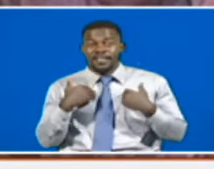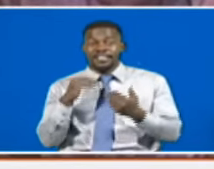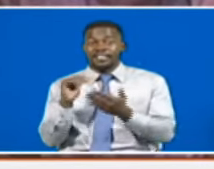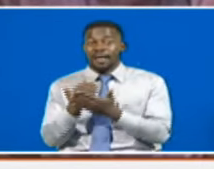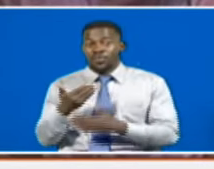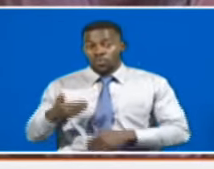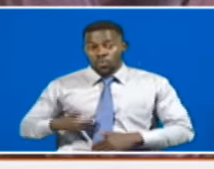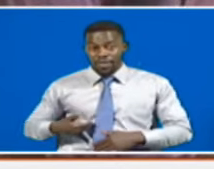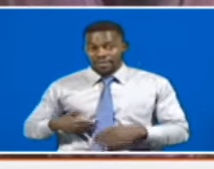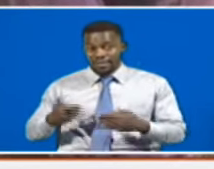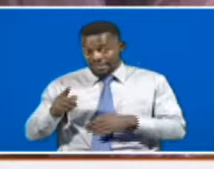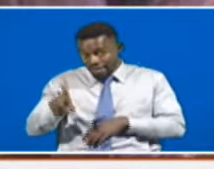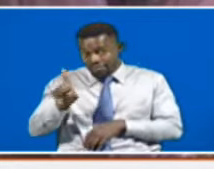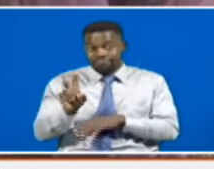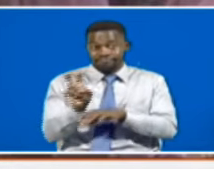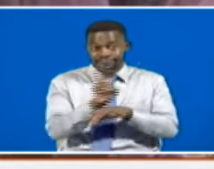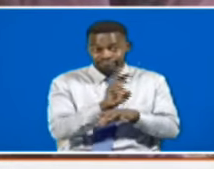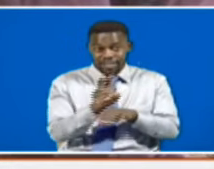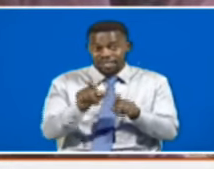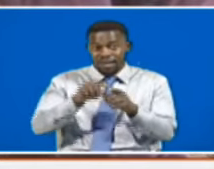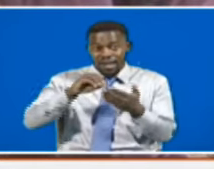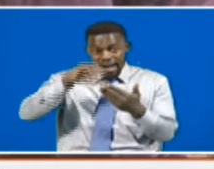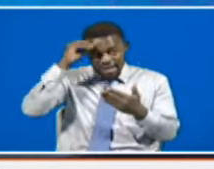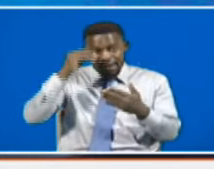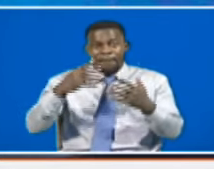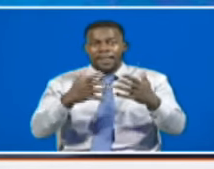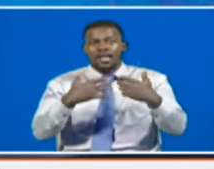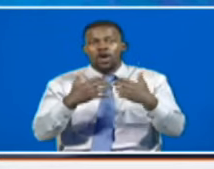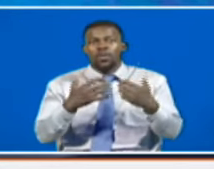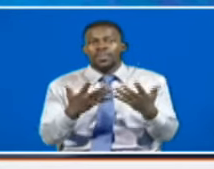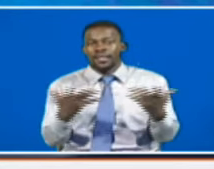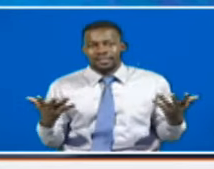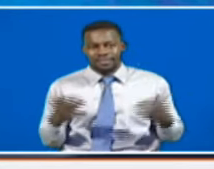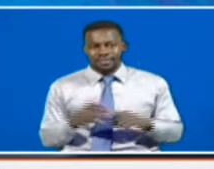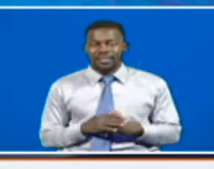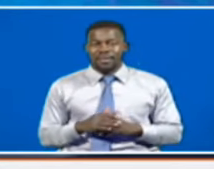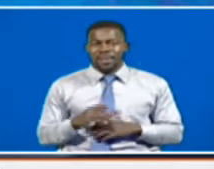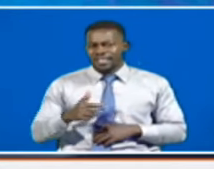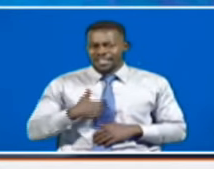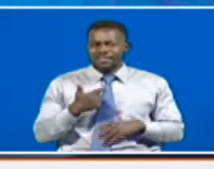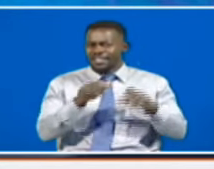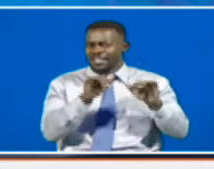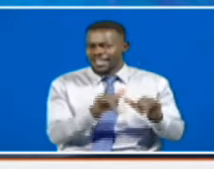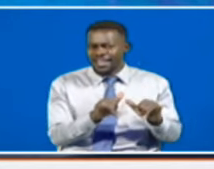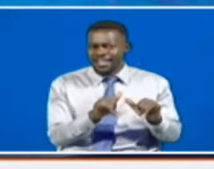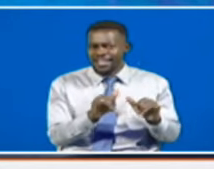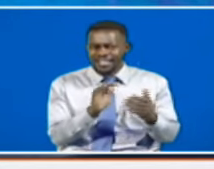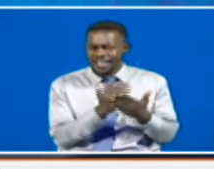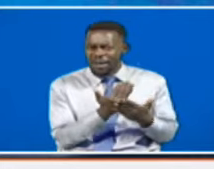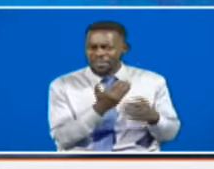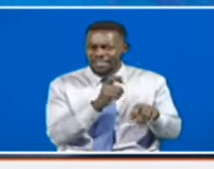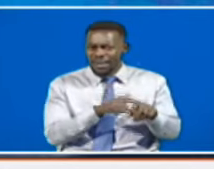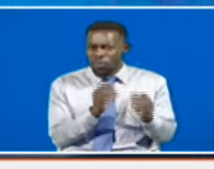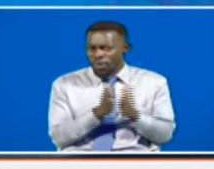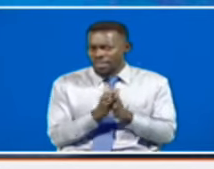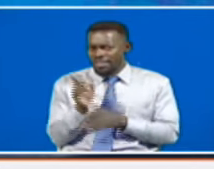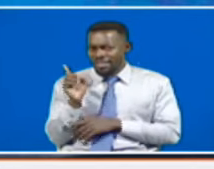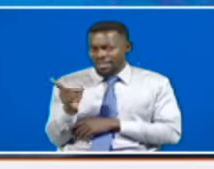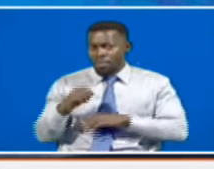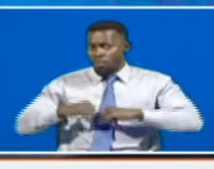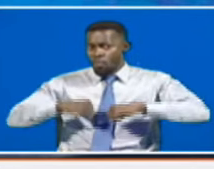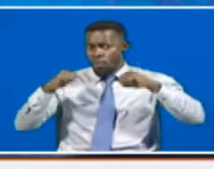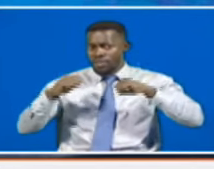supervision and have learned mechanical and welding skills. Hiyo muda tumekaa naye amekuwa nimesoma vitu mingi